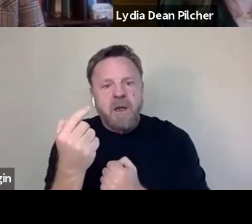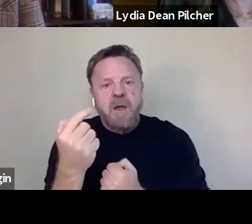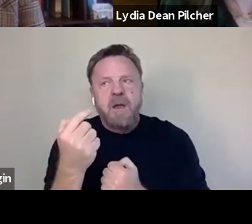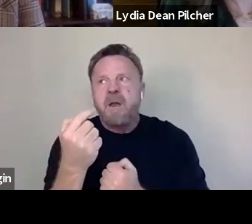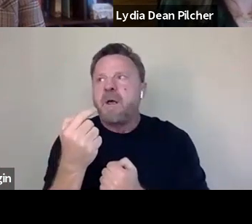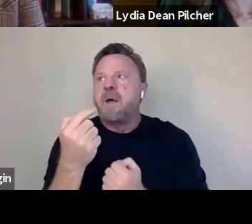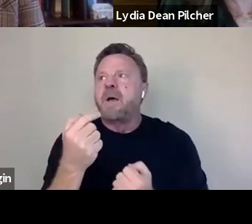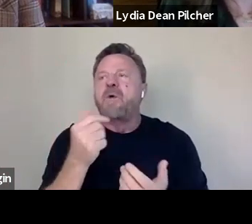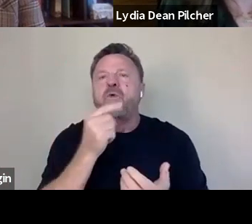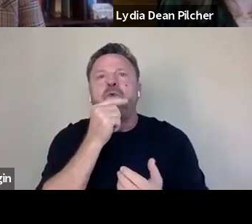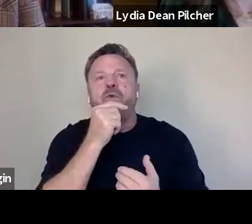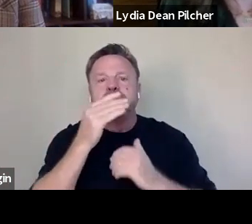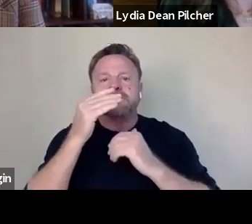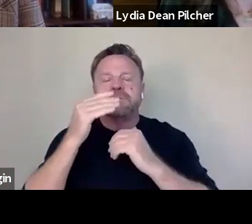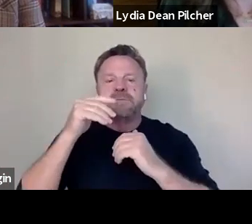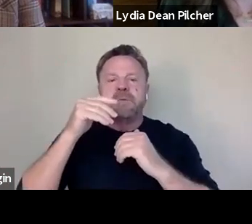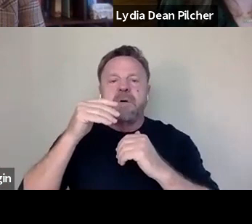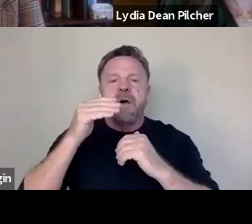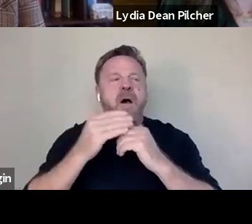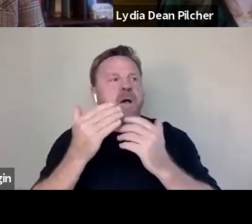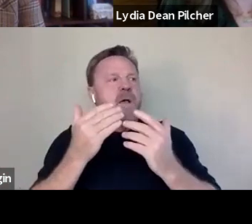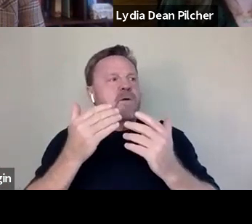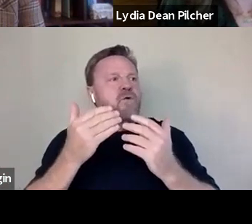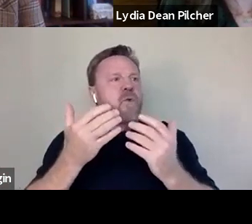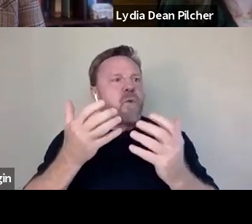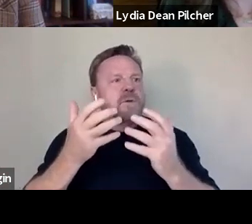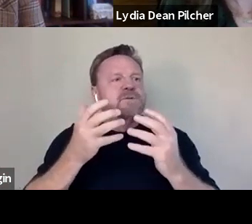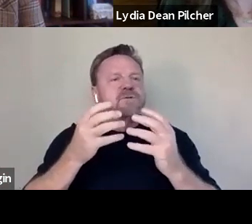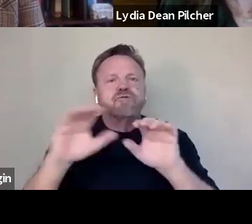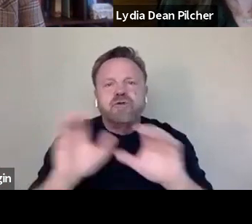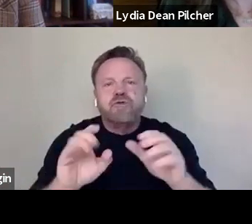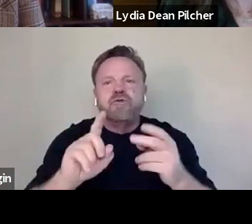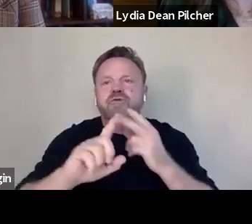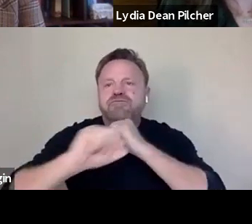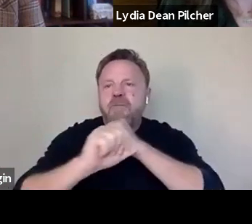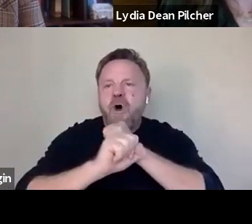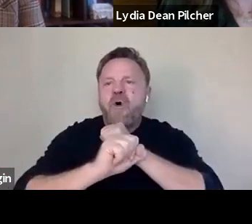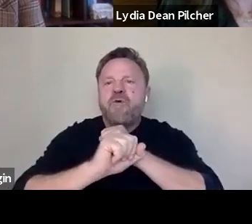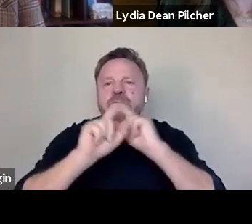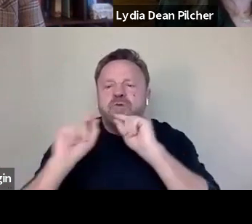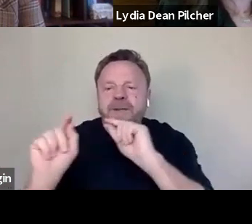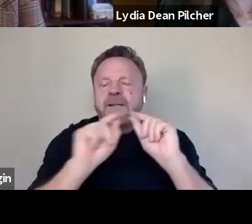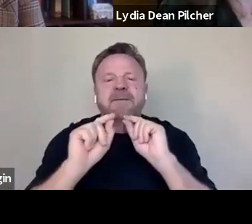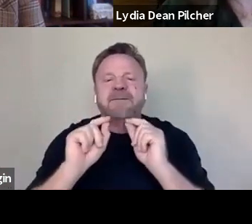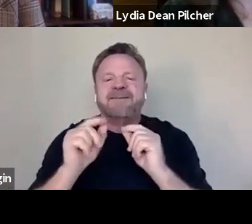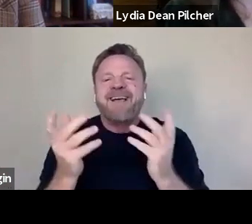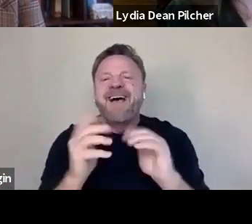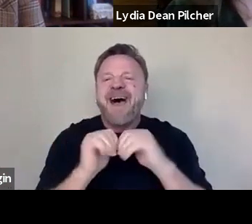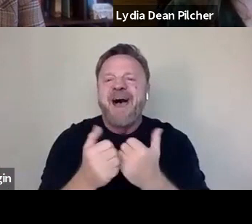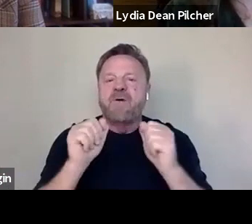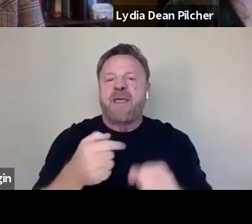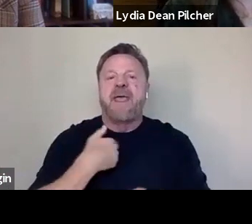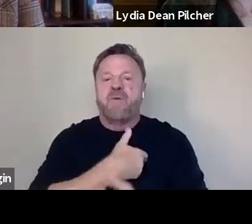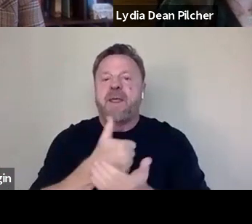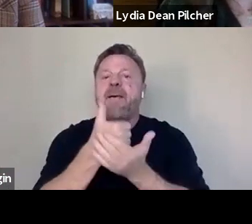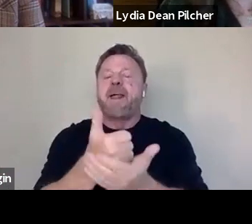the call to do, promote, tweet, whatever, like, tell us, how can we help